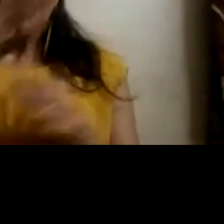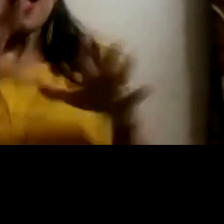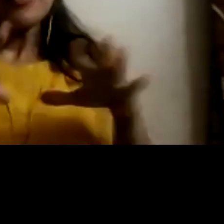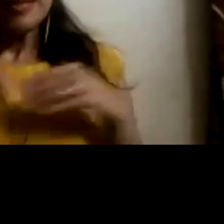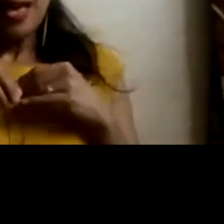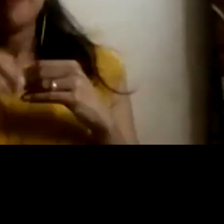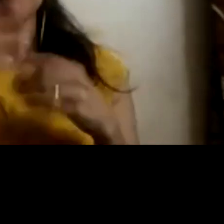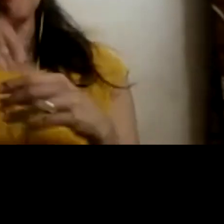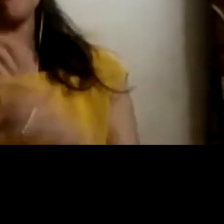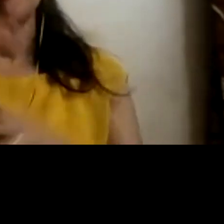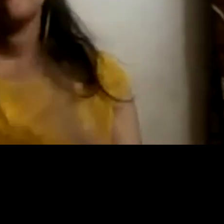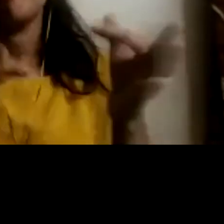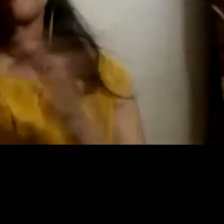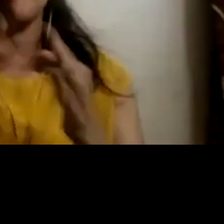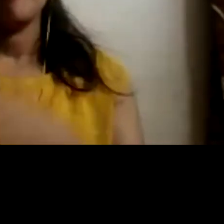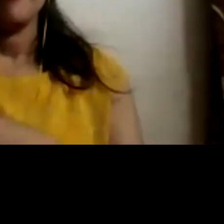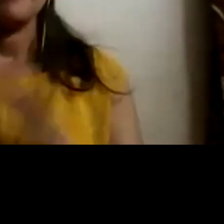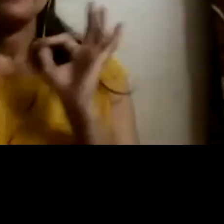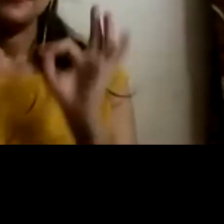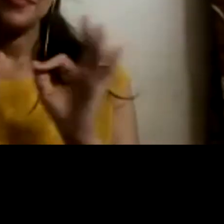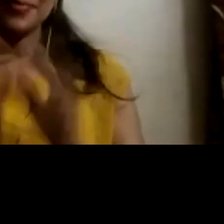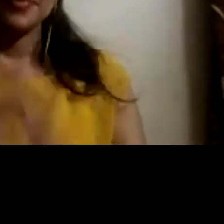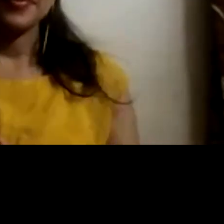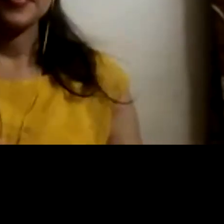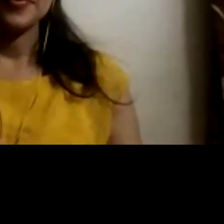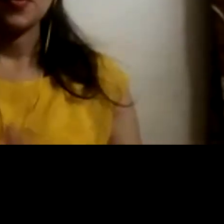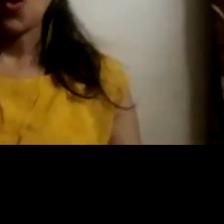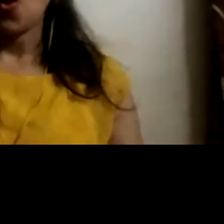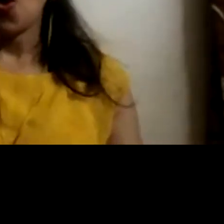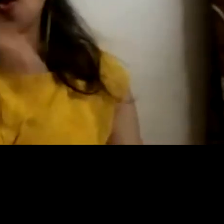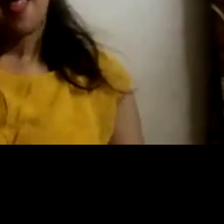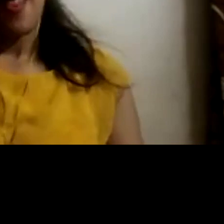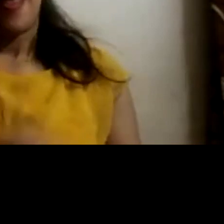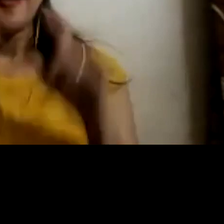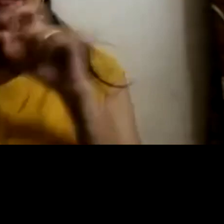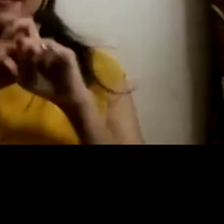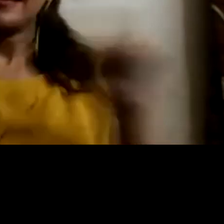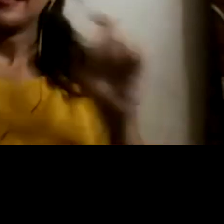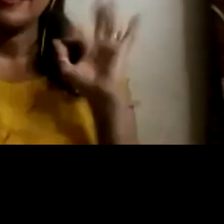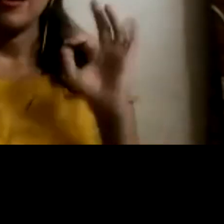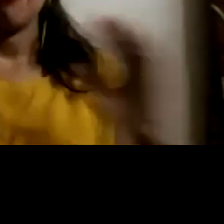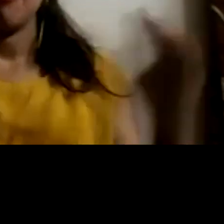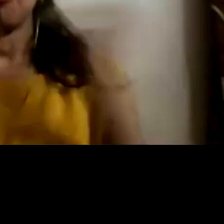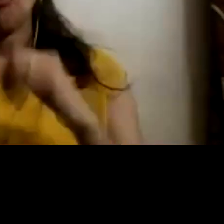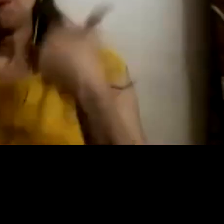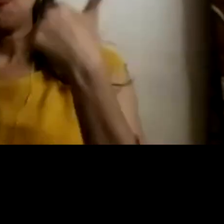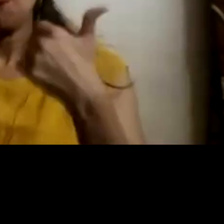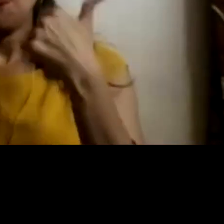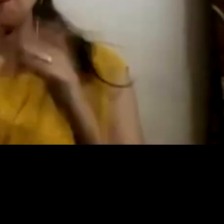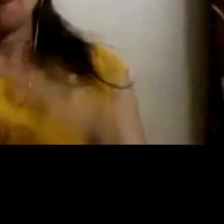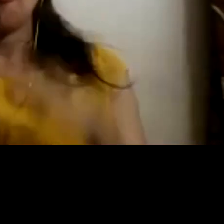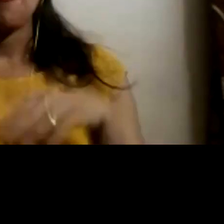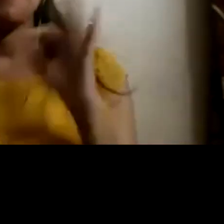lecture. I am sure about one thing, that people have understood everything clearly, even if they don't have any questions. So thank you very much,